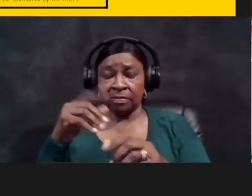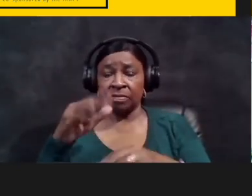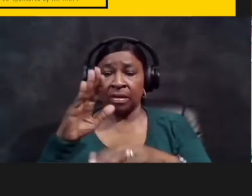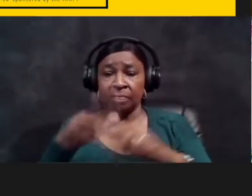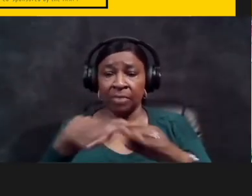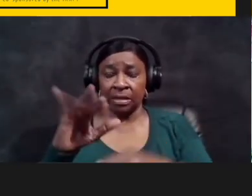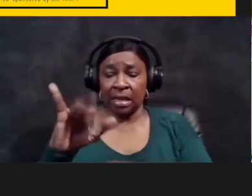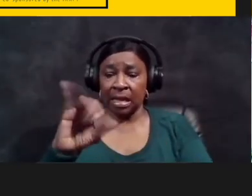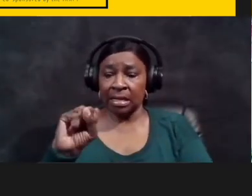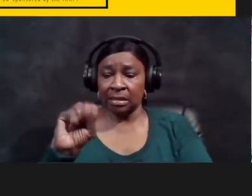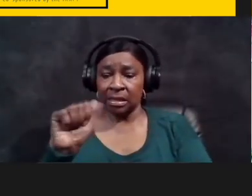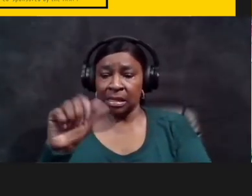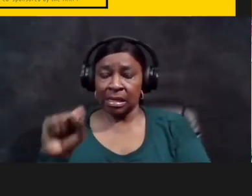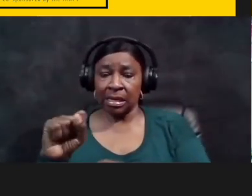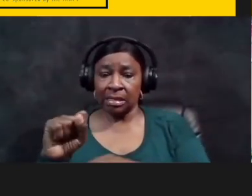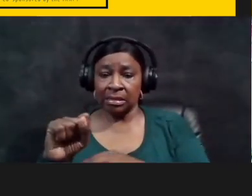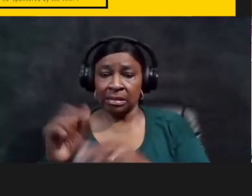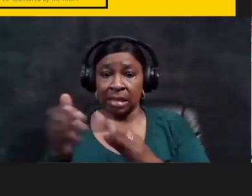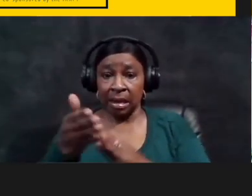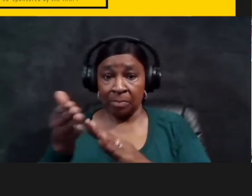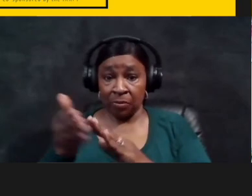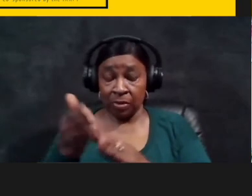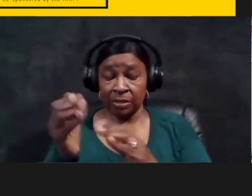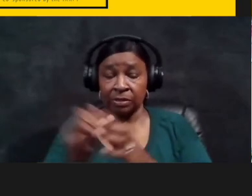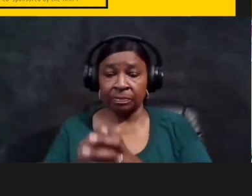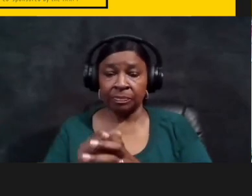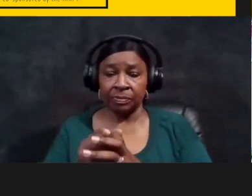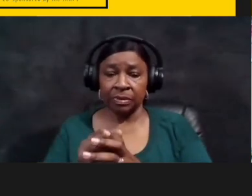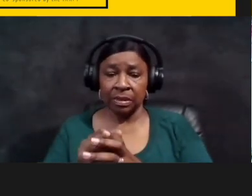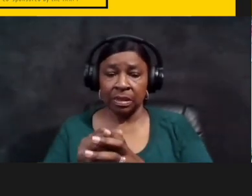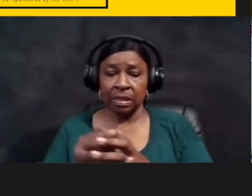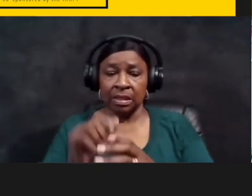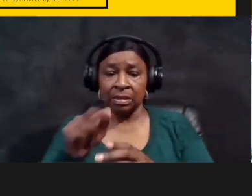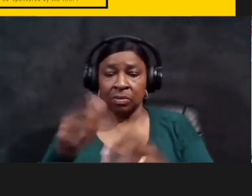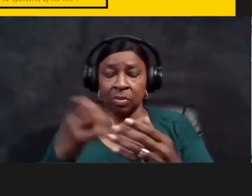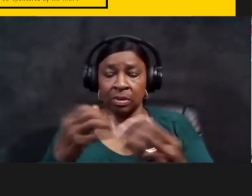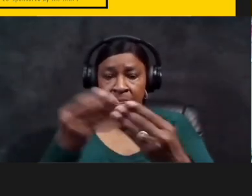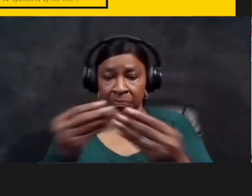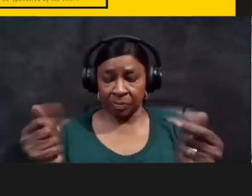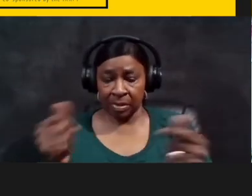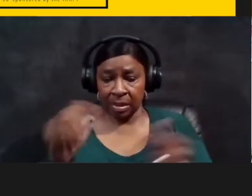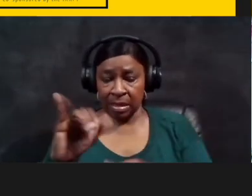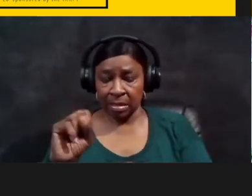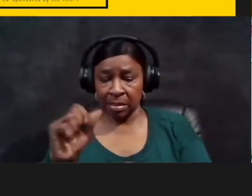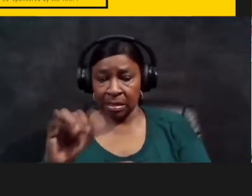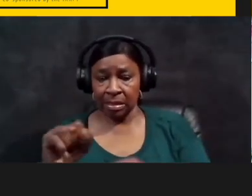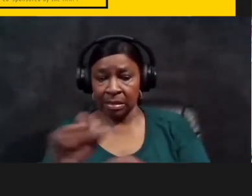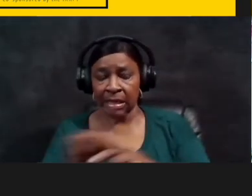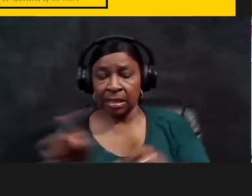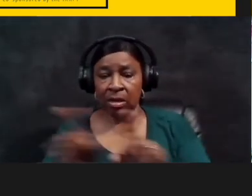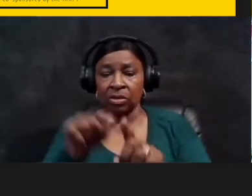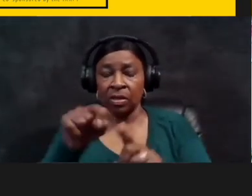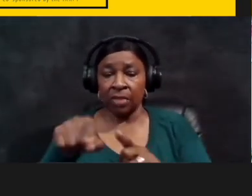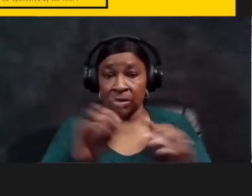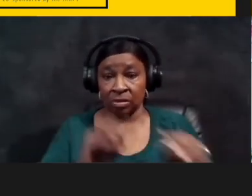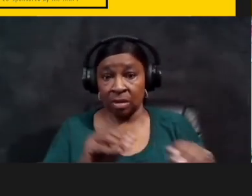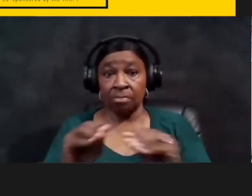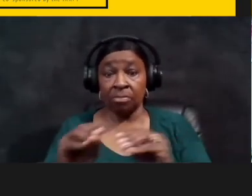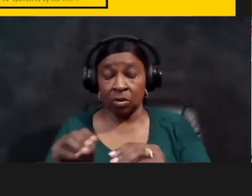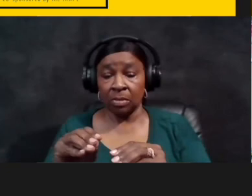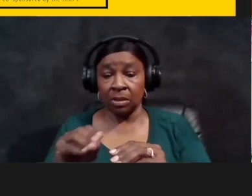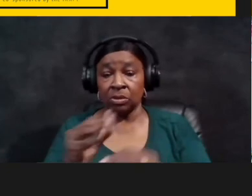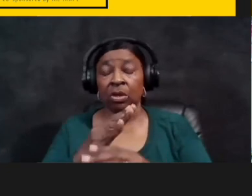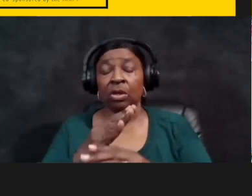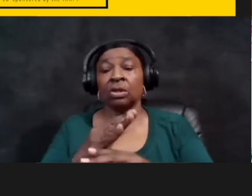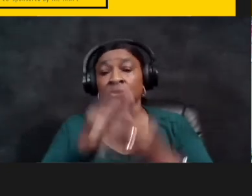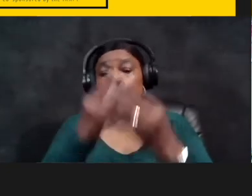however expansive, the movement to abolish ICE then must also be a movement to abolish migration deterrence.